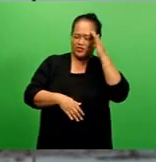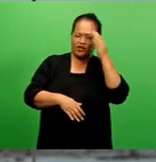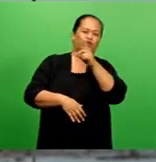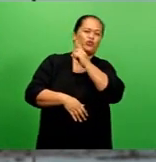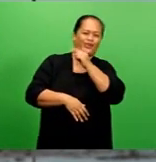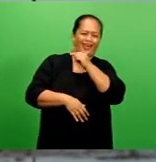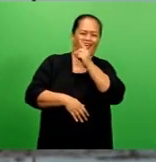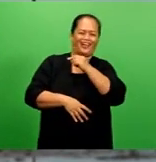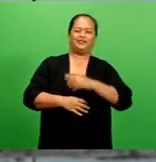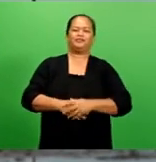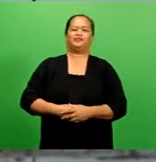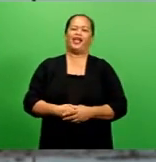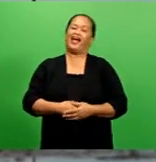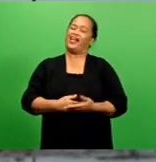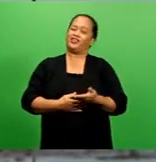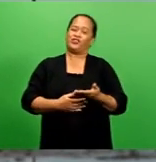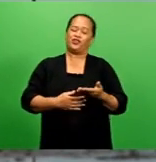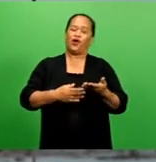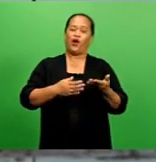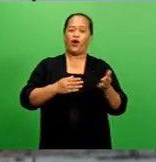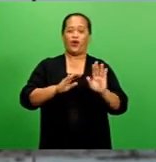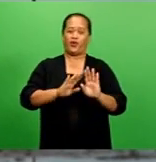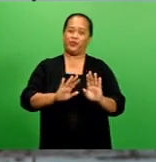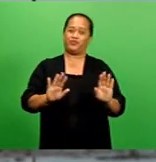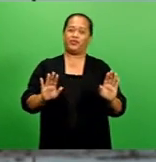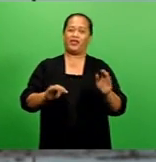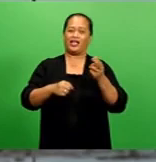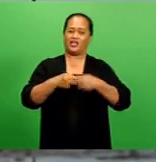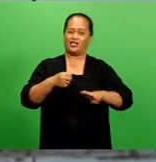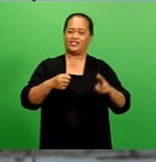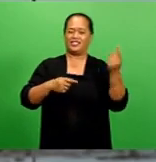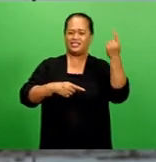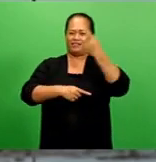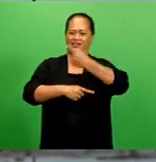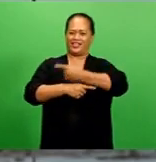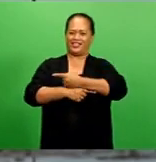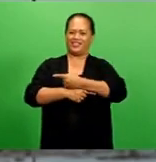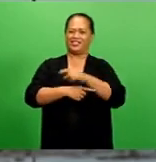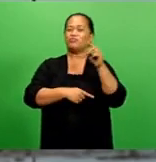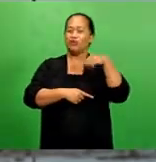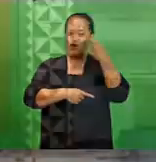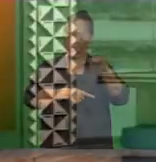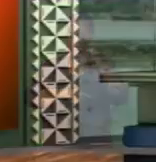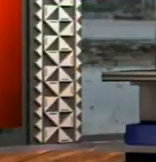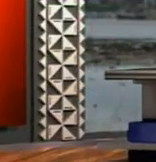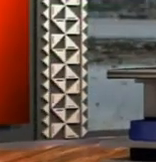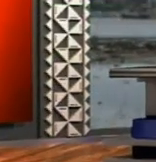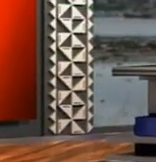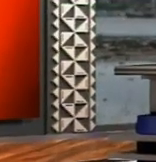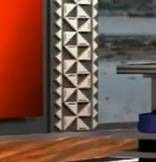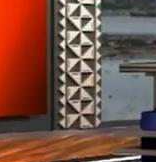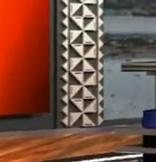Instagram. That's your news this evening. I'll see you again tomorrow. Wadimanda.